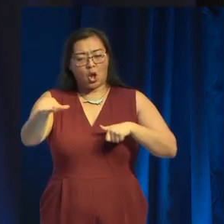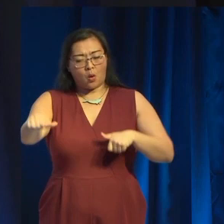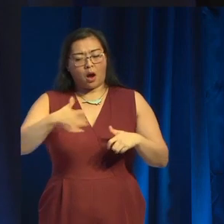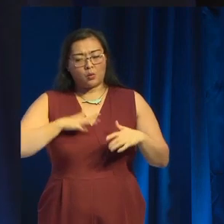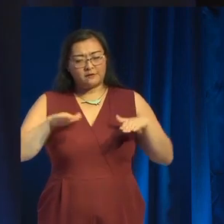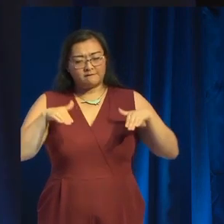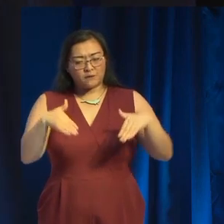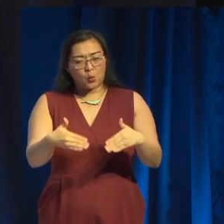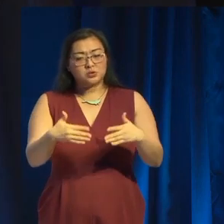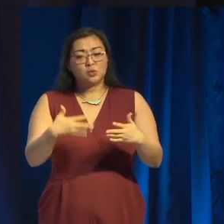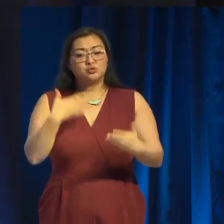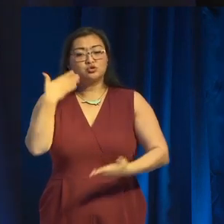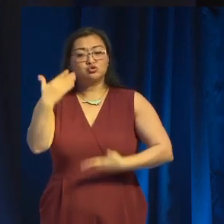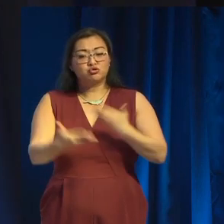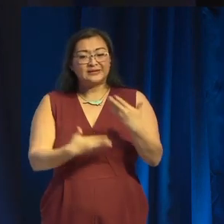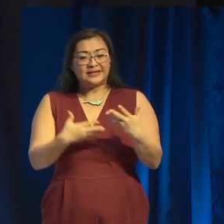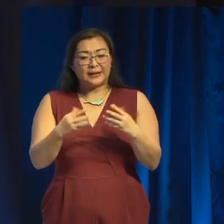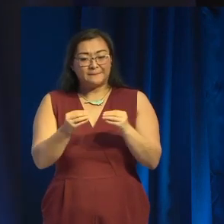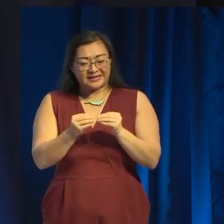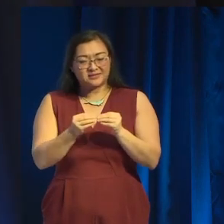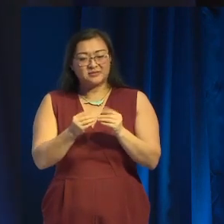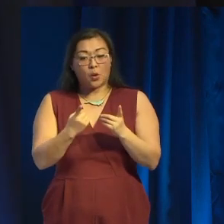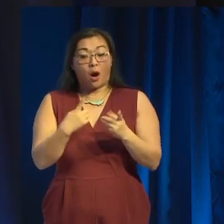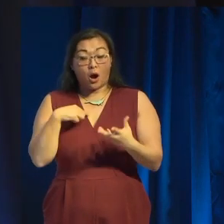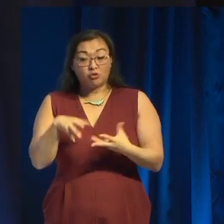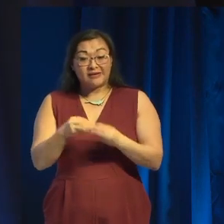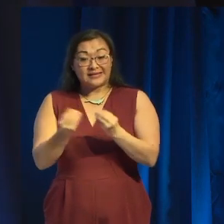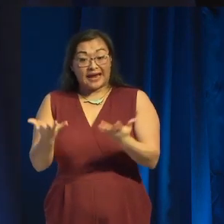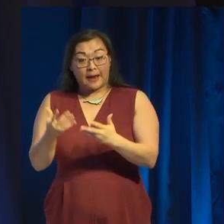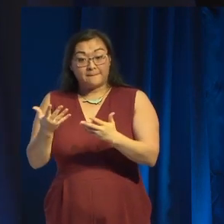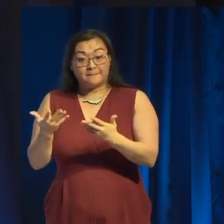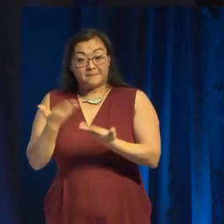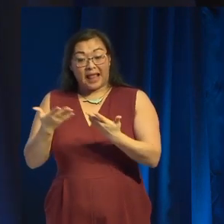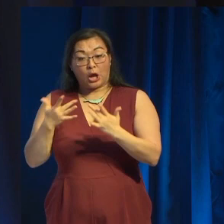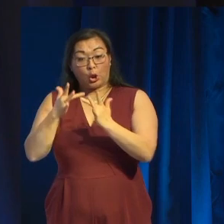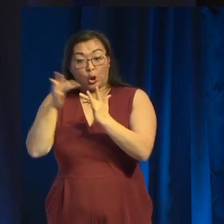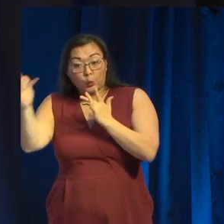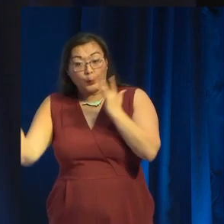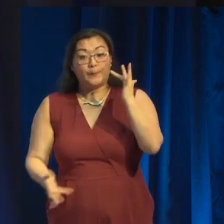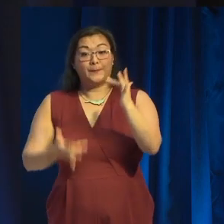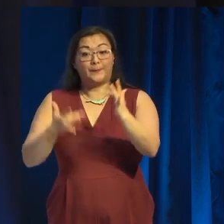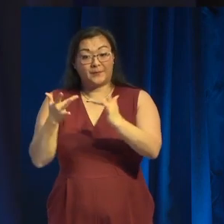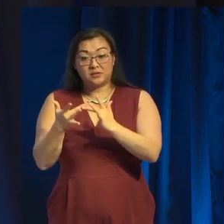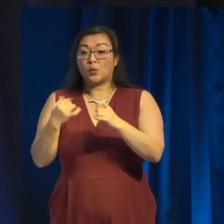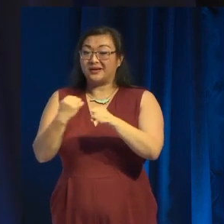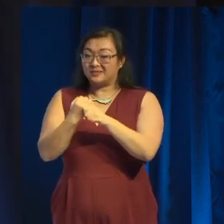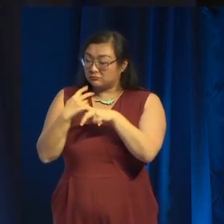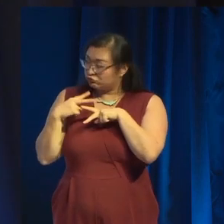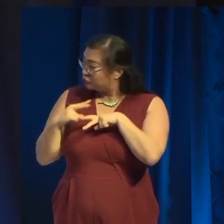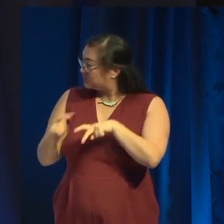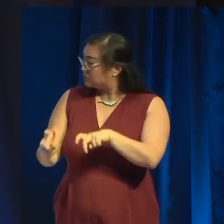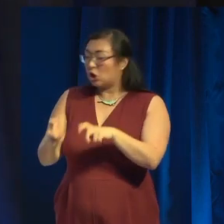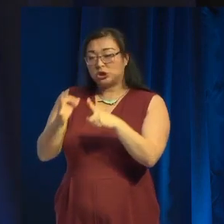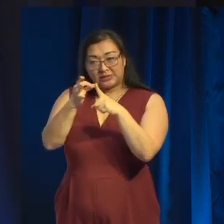I've devised a gameplay loop around this, and did some research, interviewed some people,